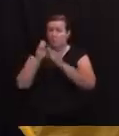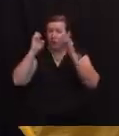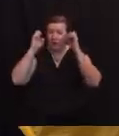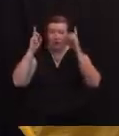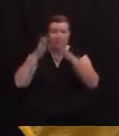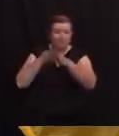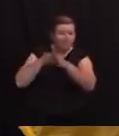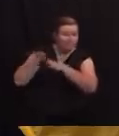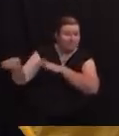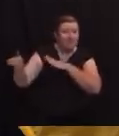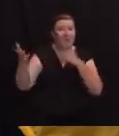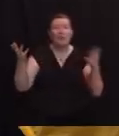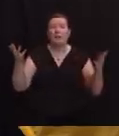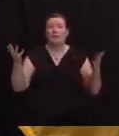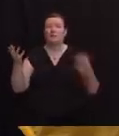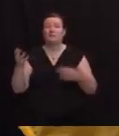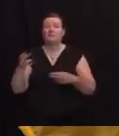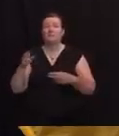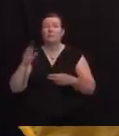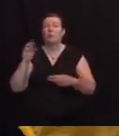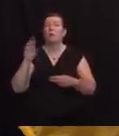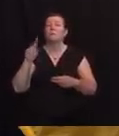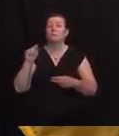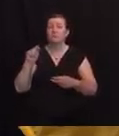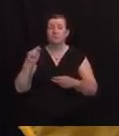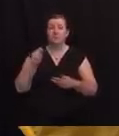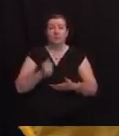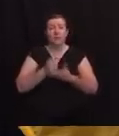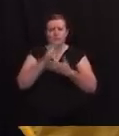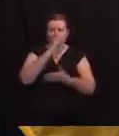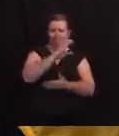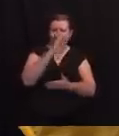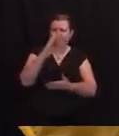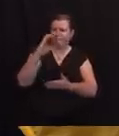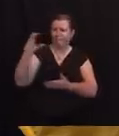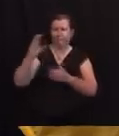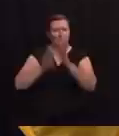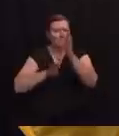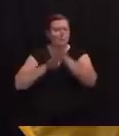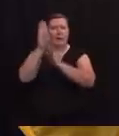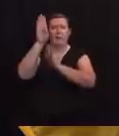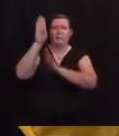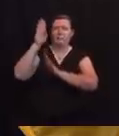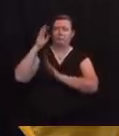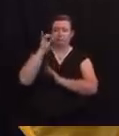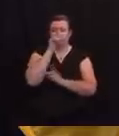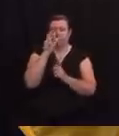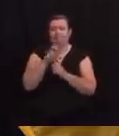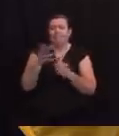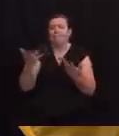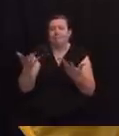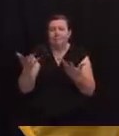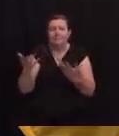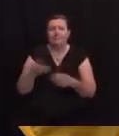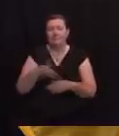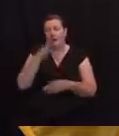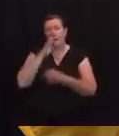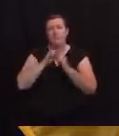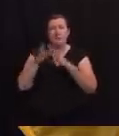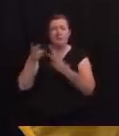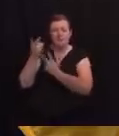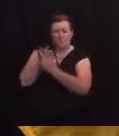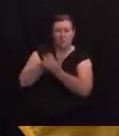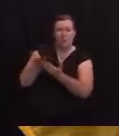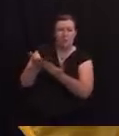Camden County College one of our finest community-based institutions of higher education. God bless them both and watch